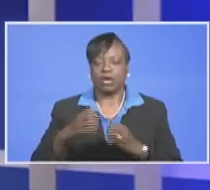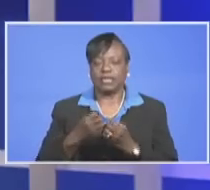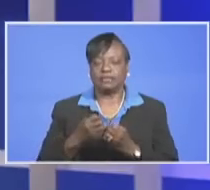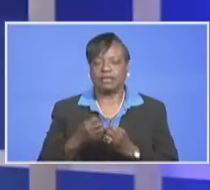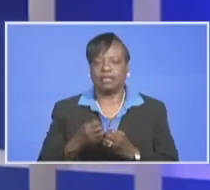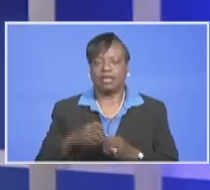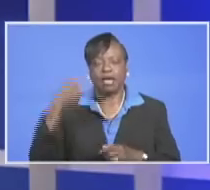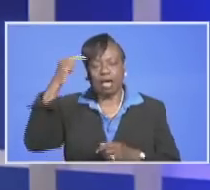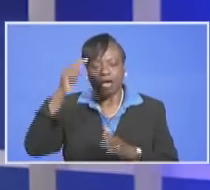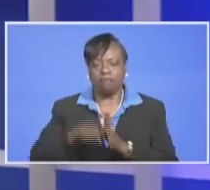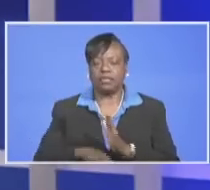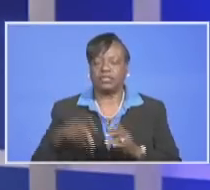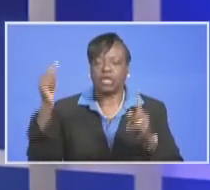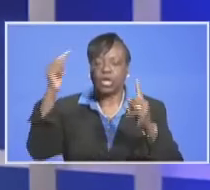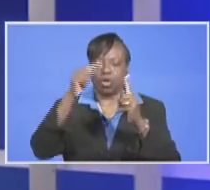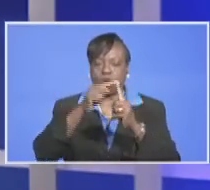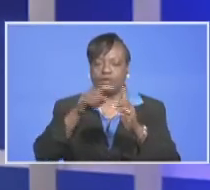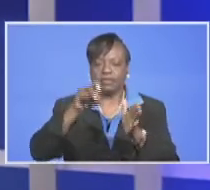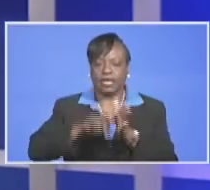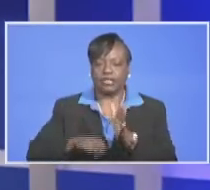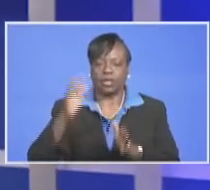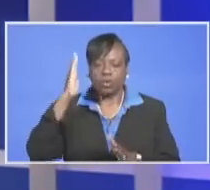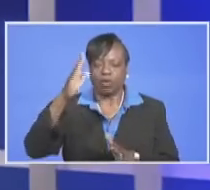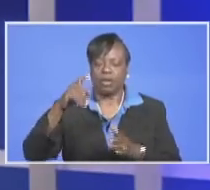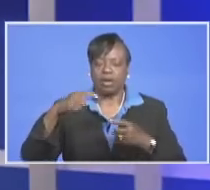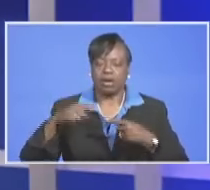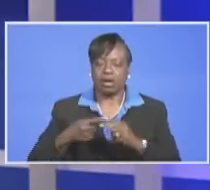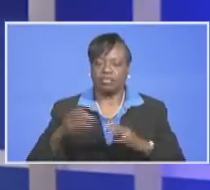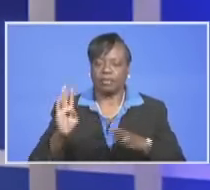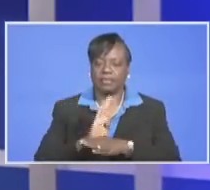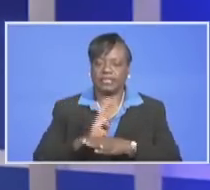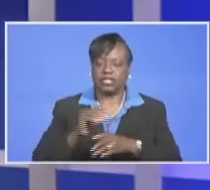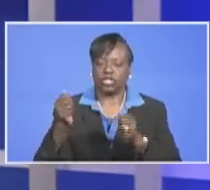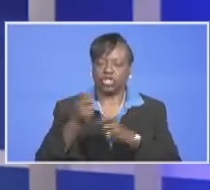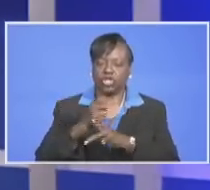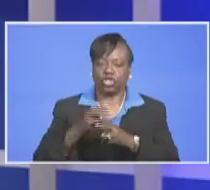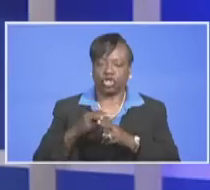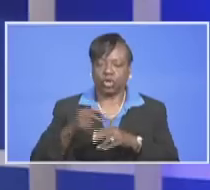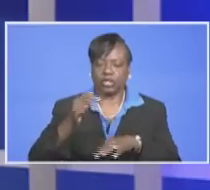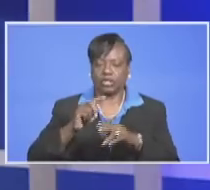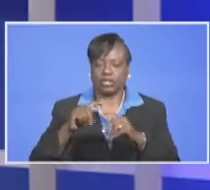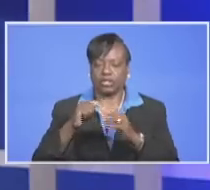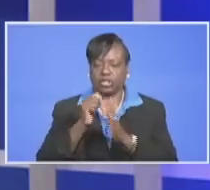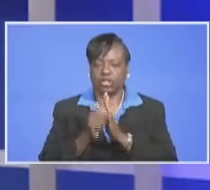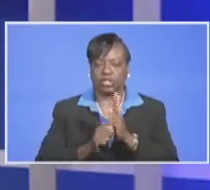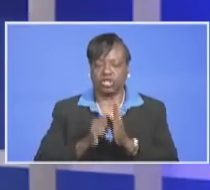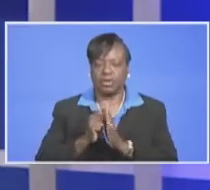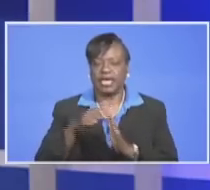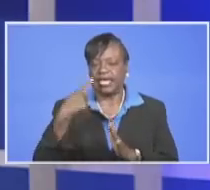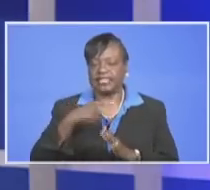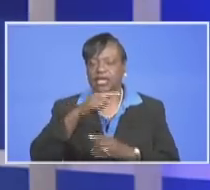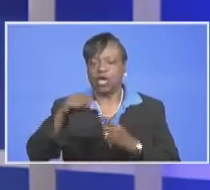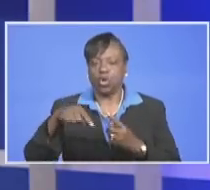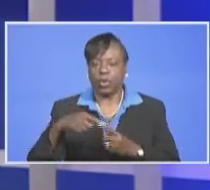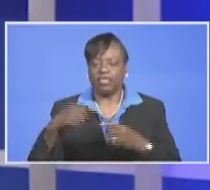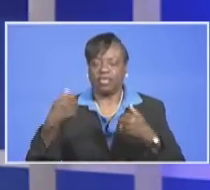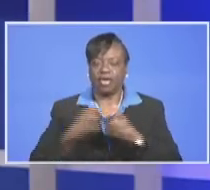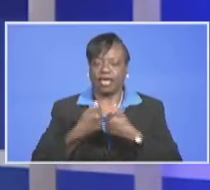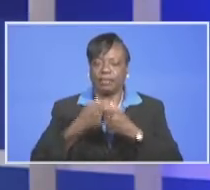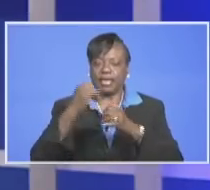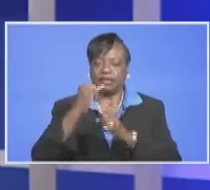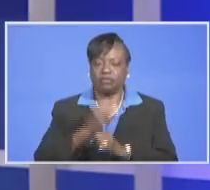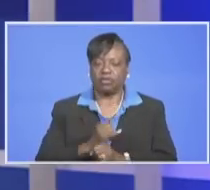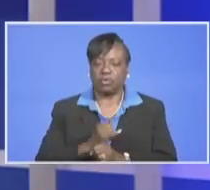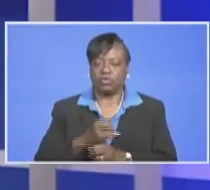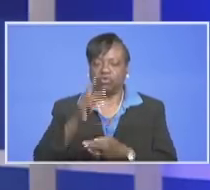of taxation will only hurt these businesses in the short term, he says. He noted that when the gaming industry was regularized, domestic gaming industry